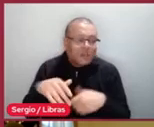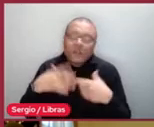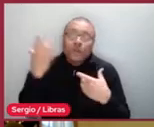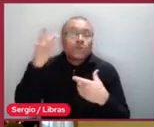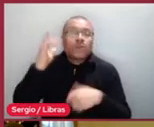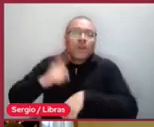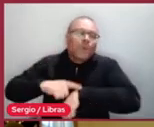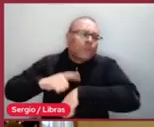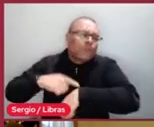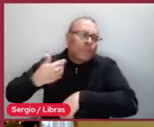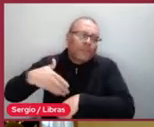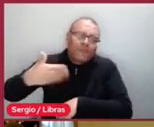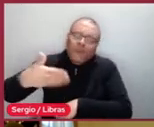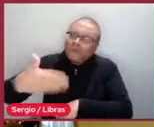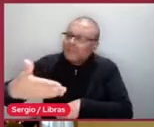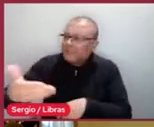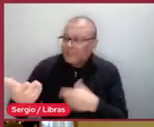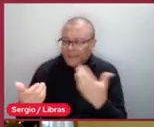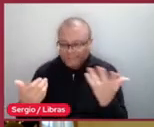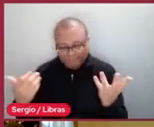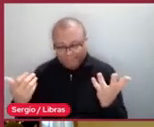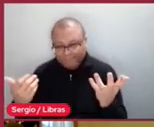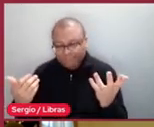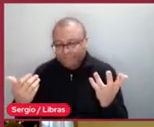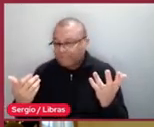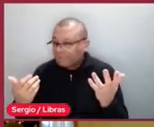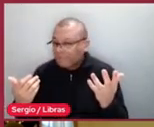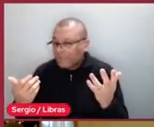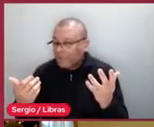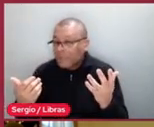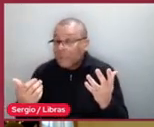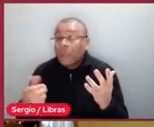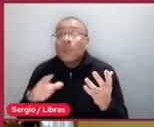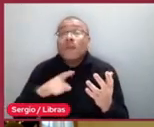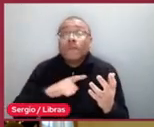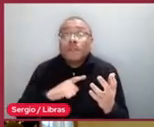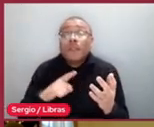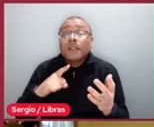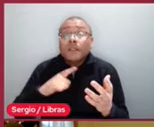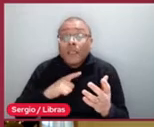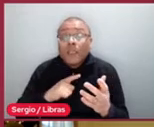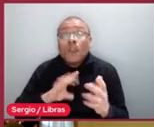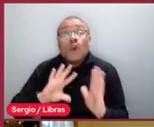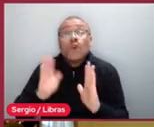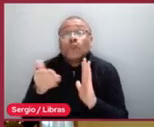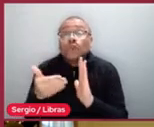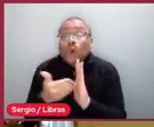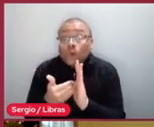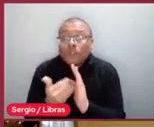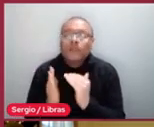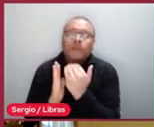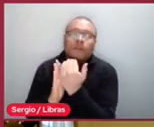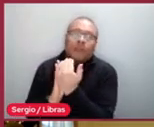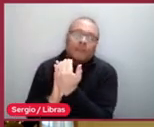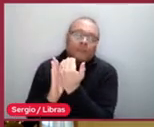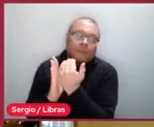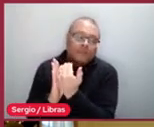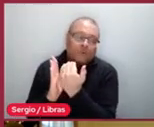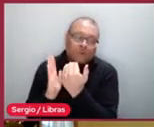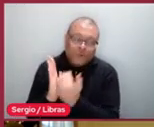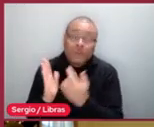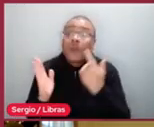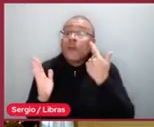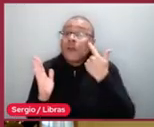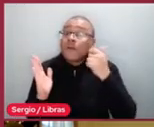many days, an FTP file containing the transactions that indeed were confirmed by